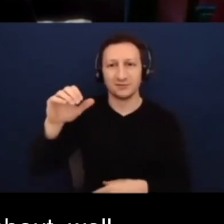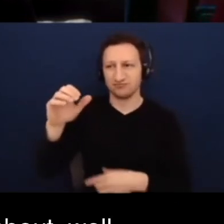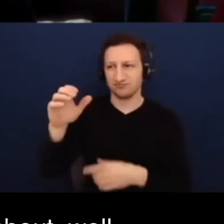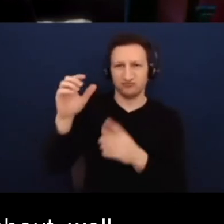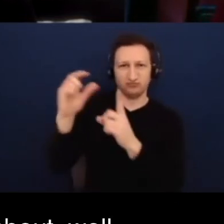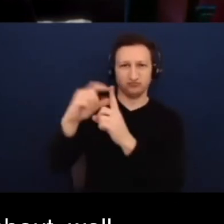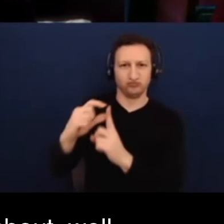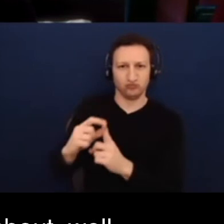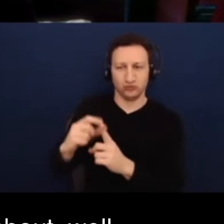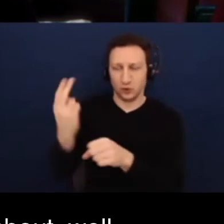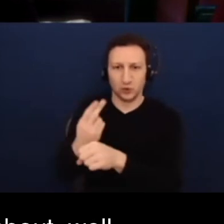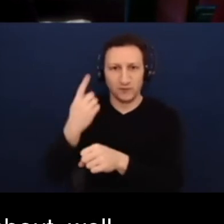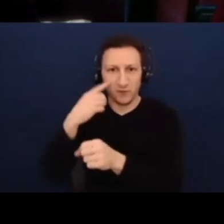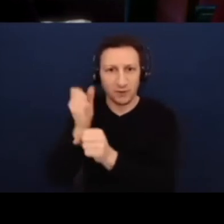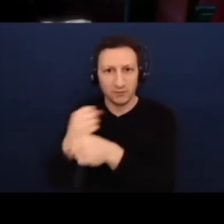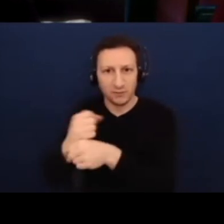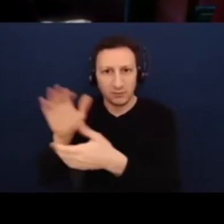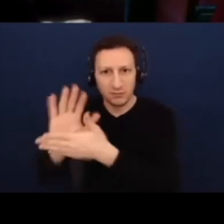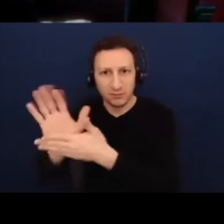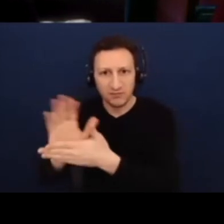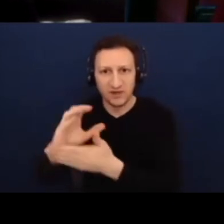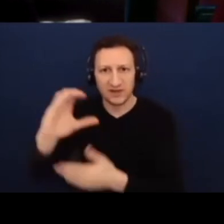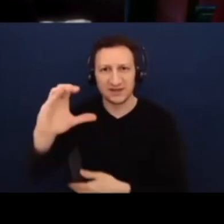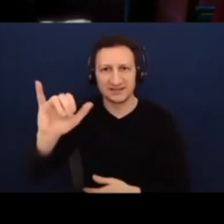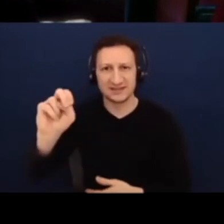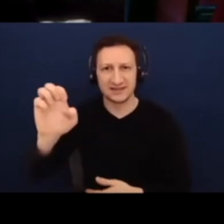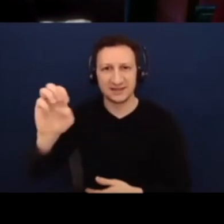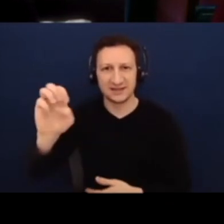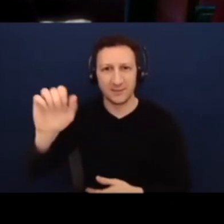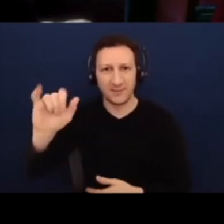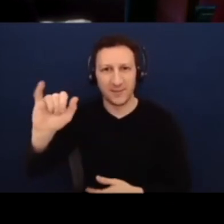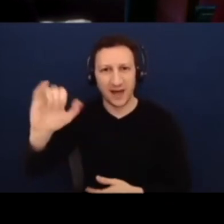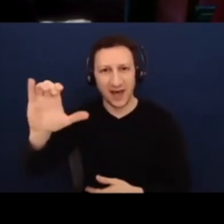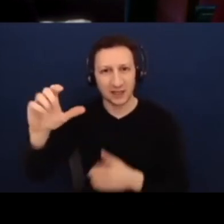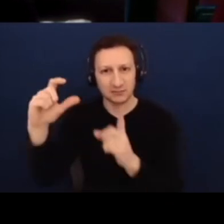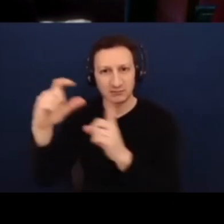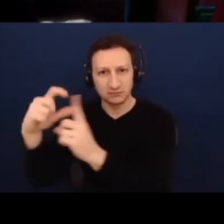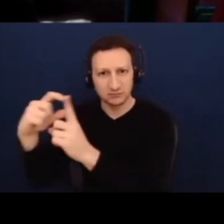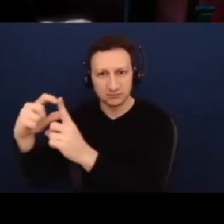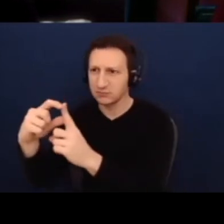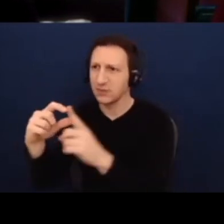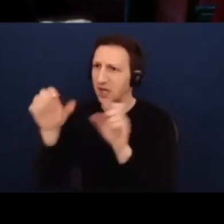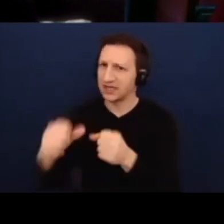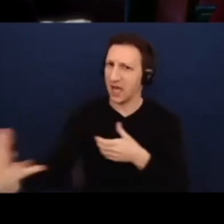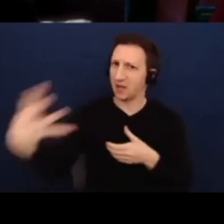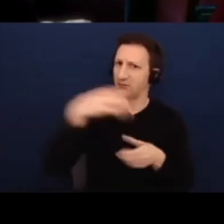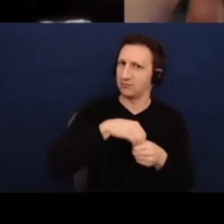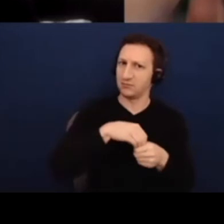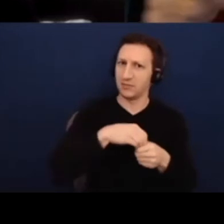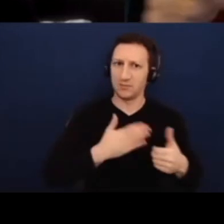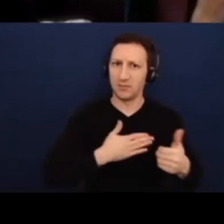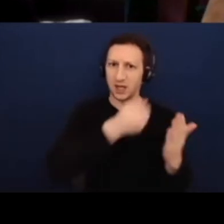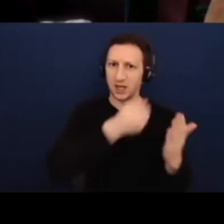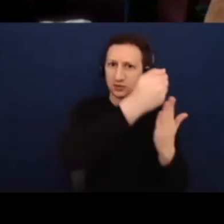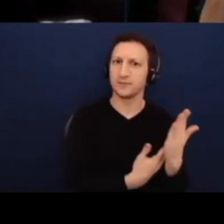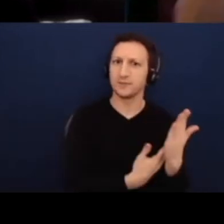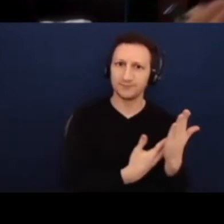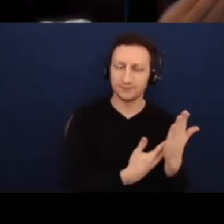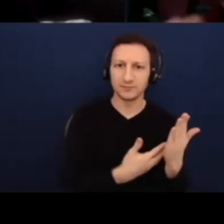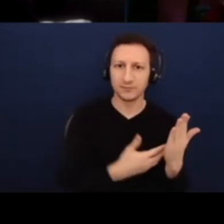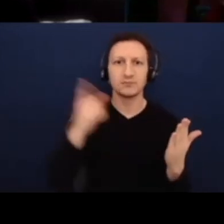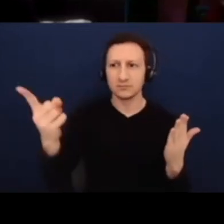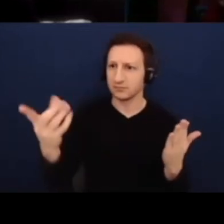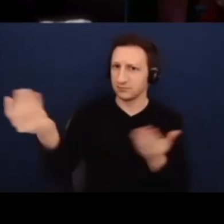the image doing? Is the image doing something significant? What is the work that that image is doing? And how will